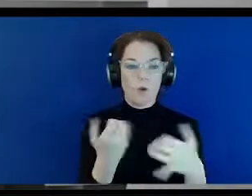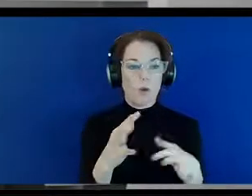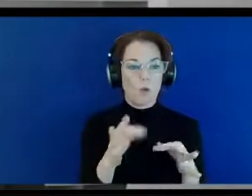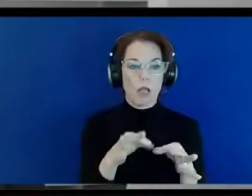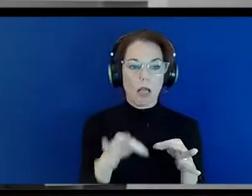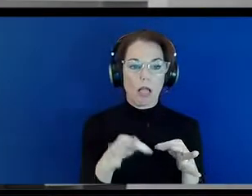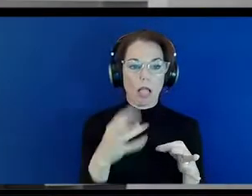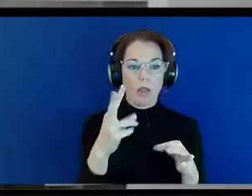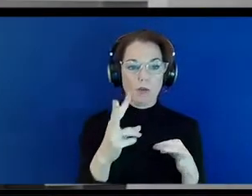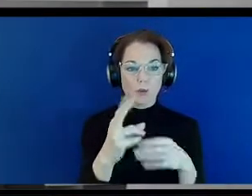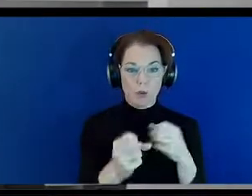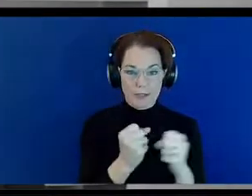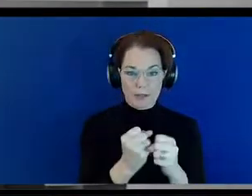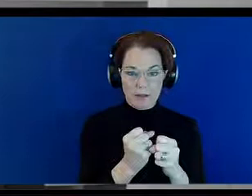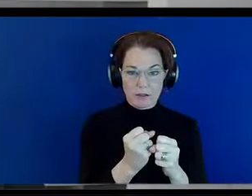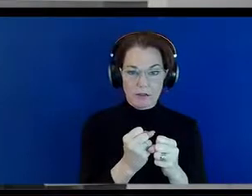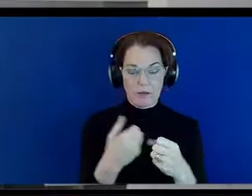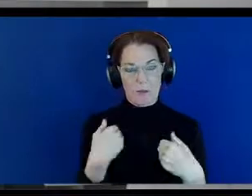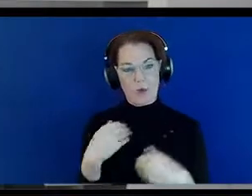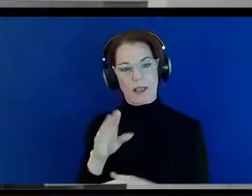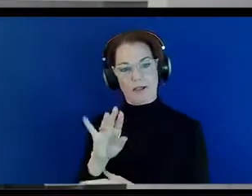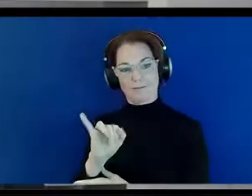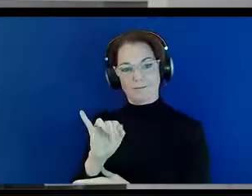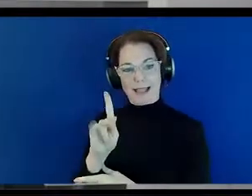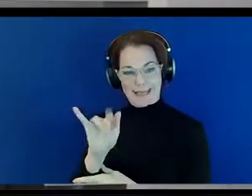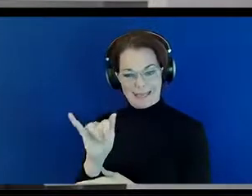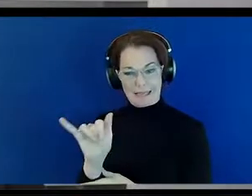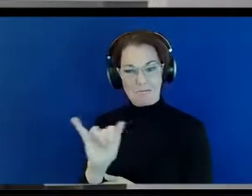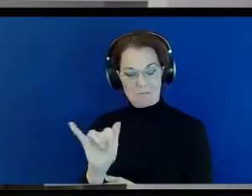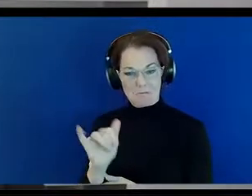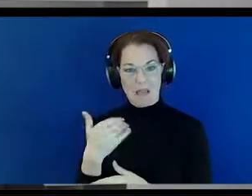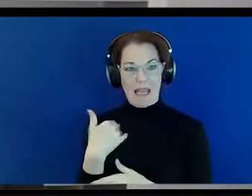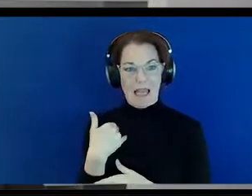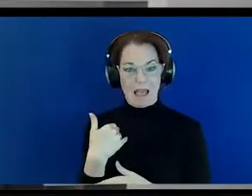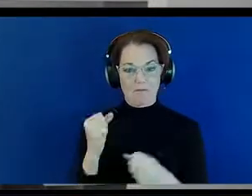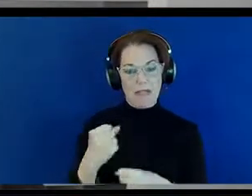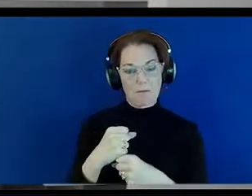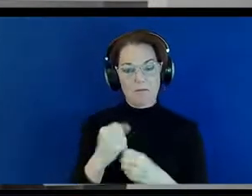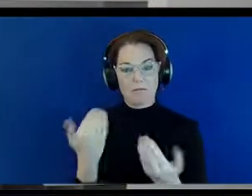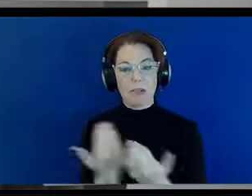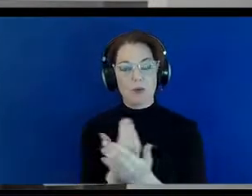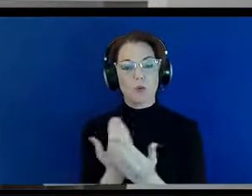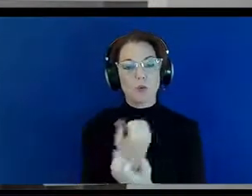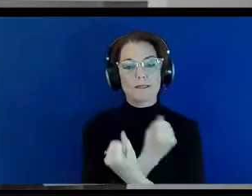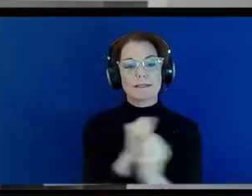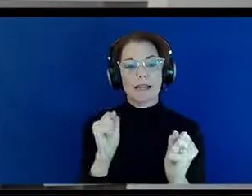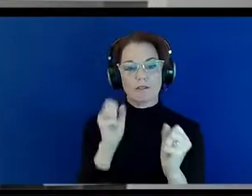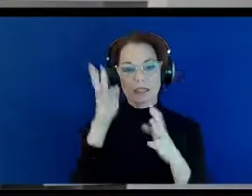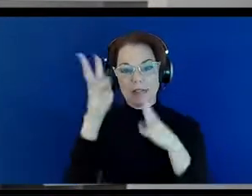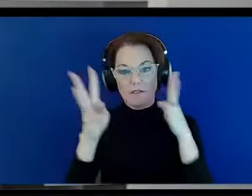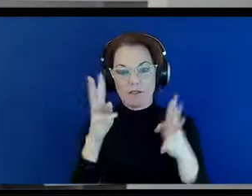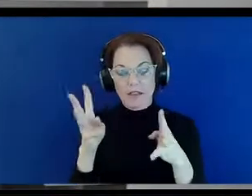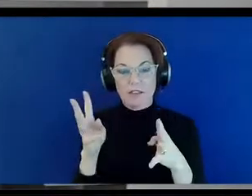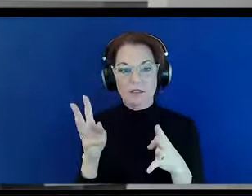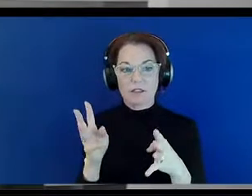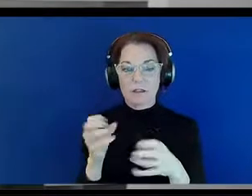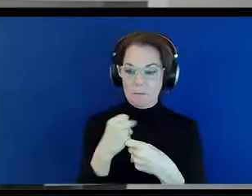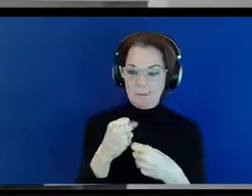more, brands like Ikea will be able to introduce new safety innovations and bring new products to market with